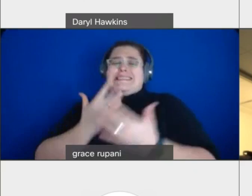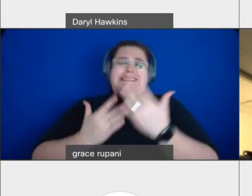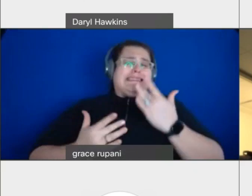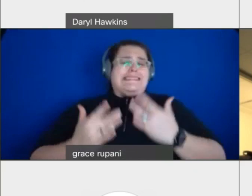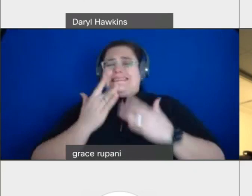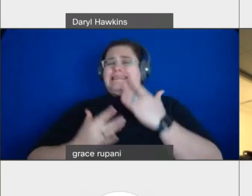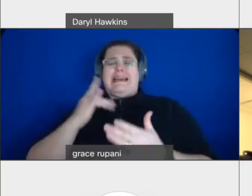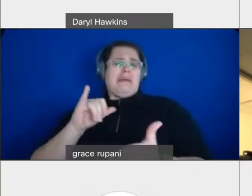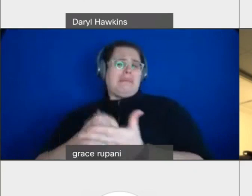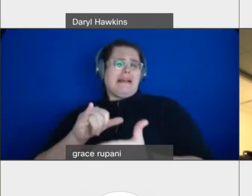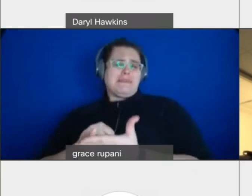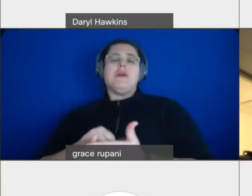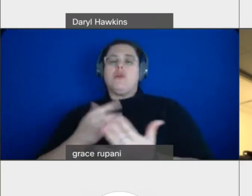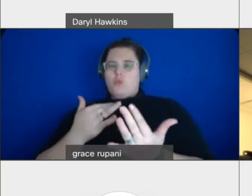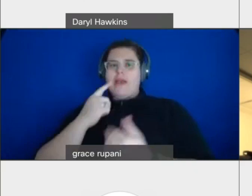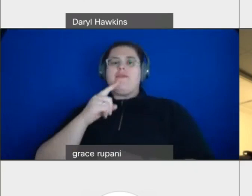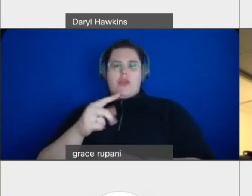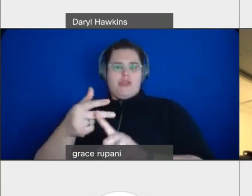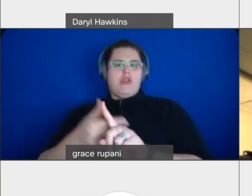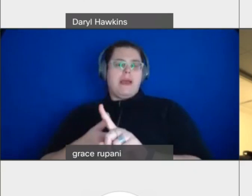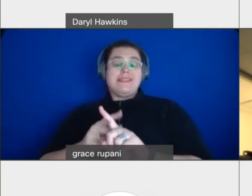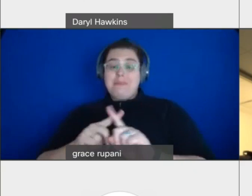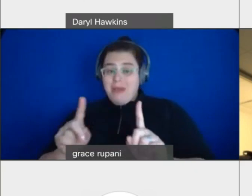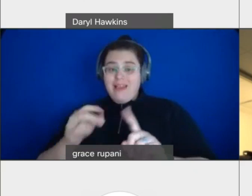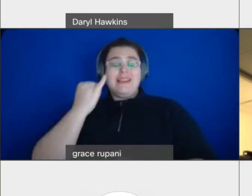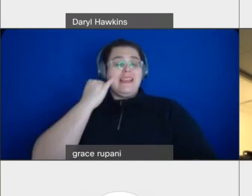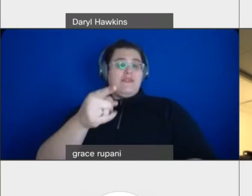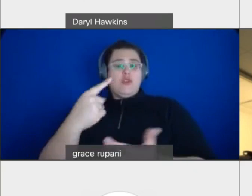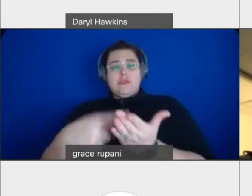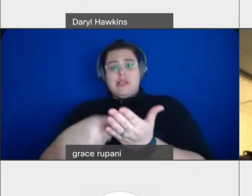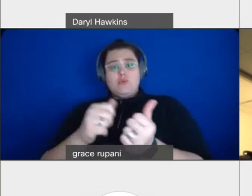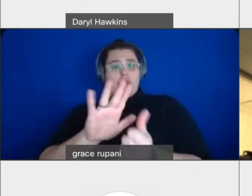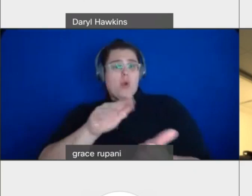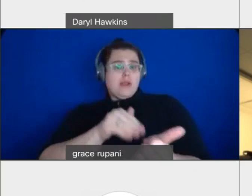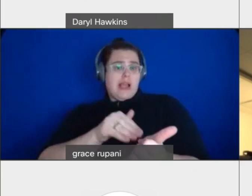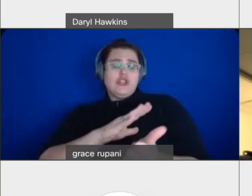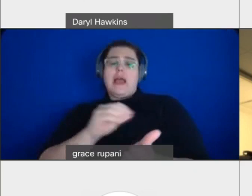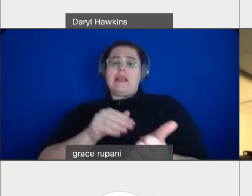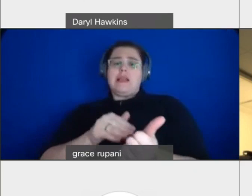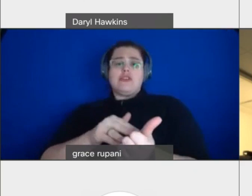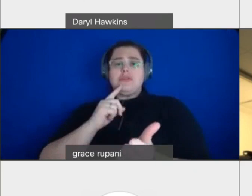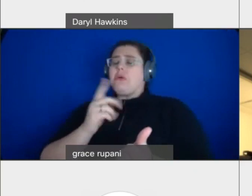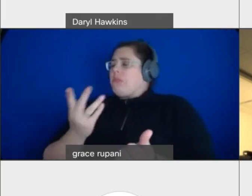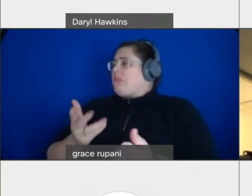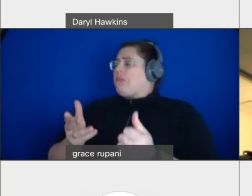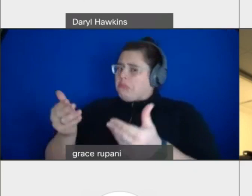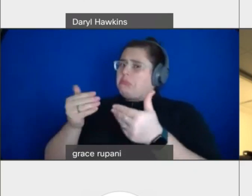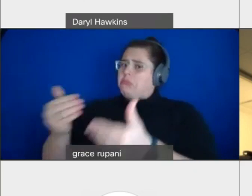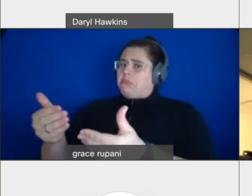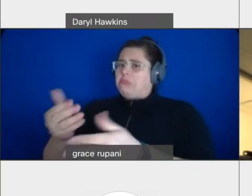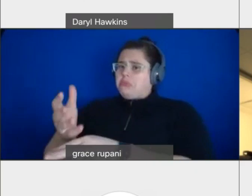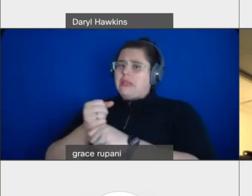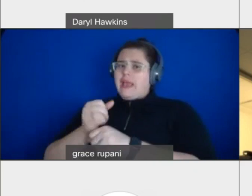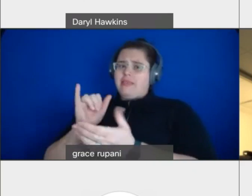90 days. But if you discuss it with your doctor and they say that you can get it within that 90 days that you have been declared